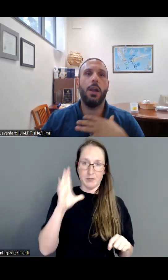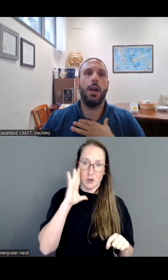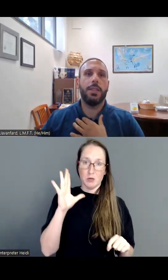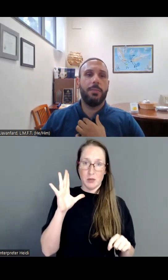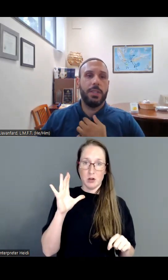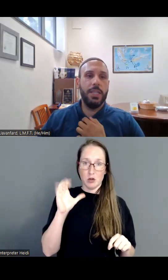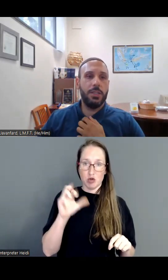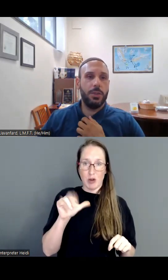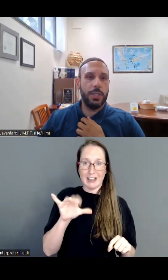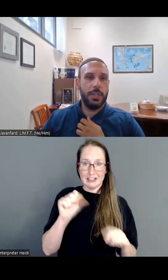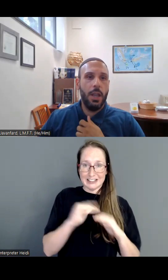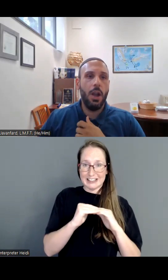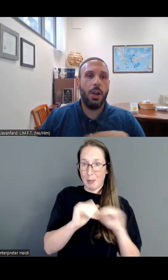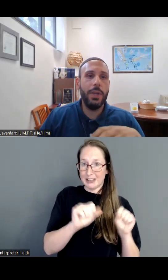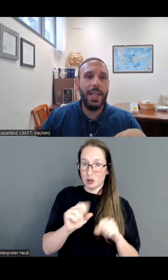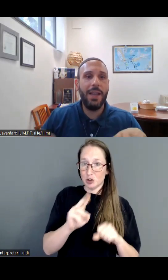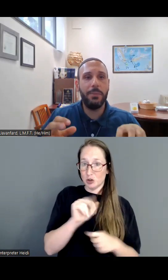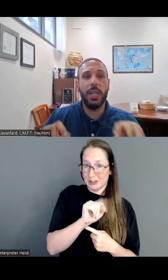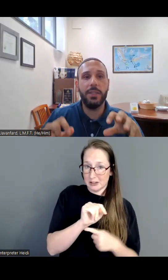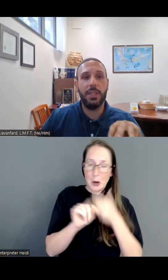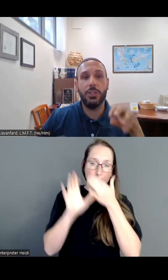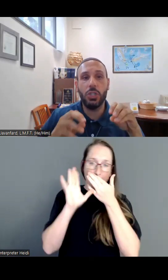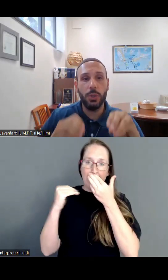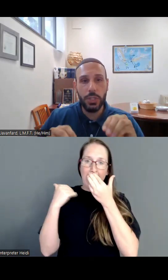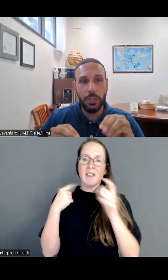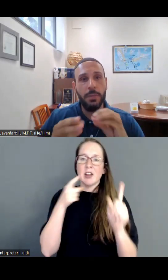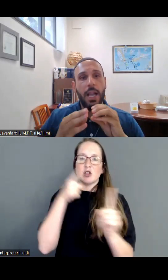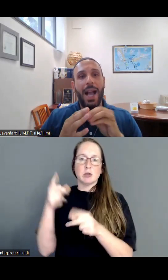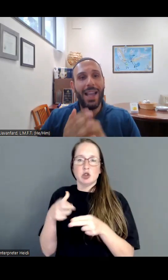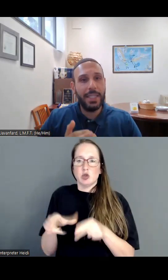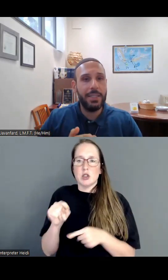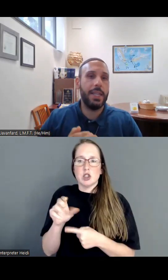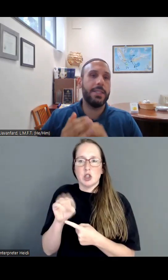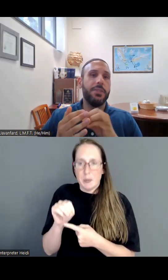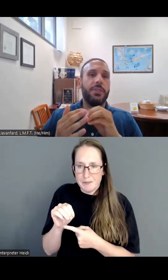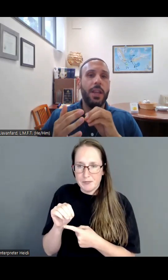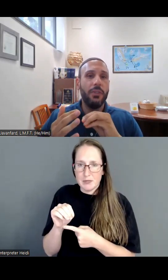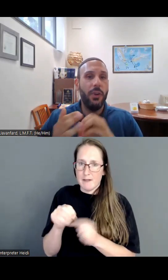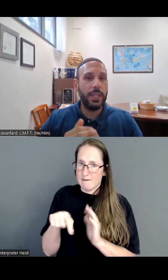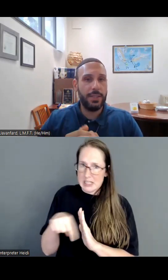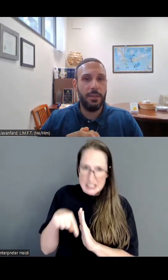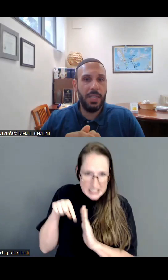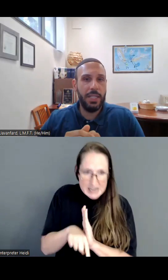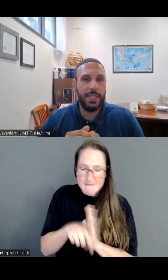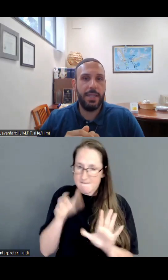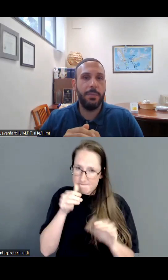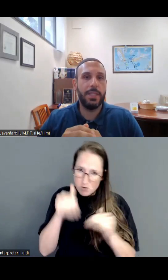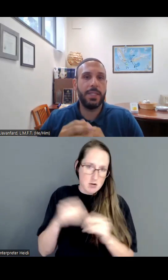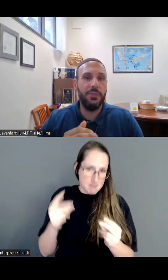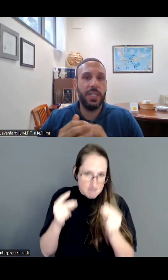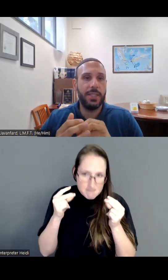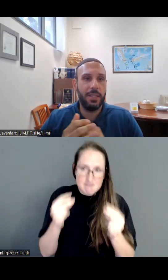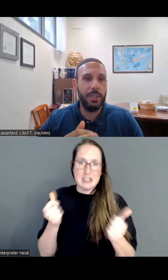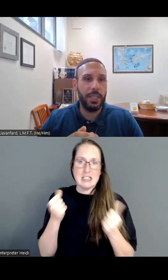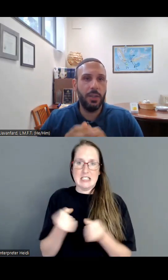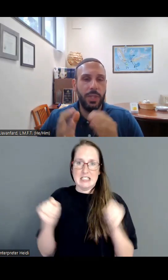crisis stabilization units are going to have objectives that are short-term, highly intensive, focused on immediate